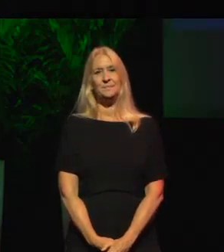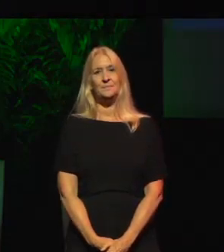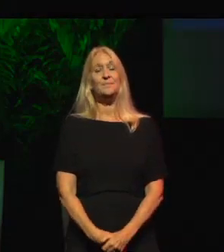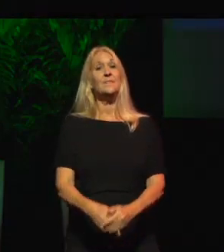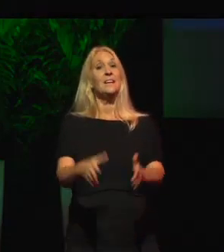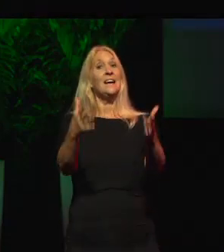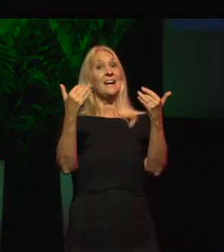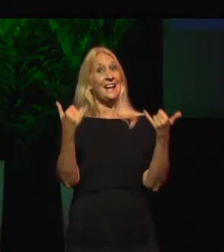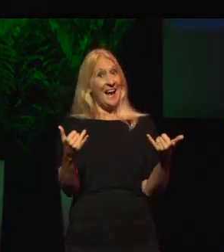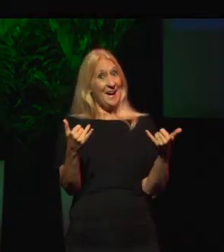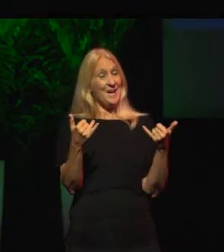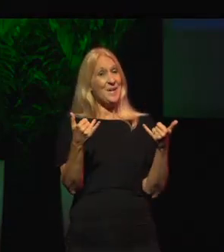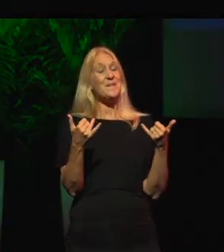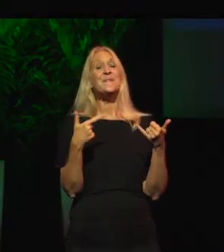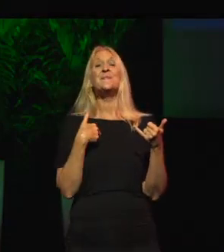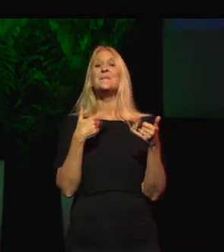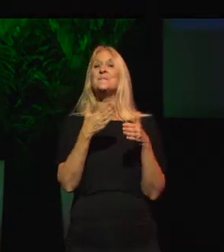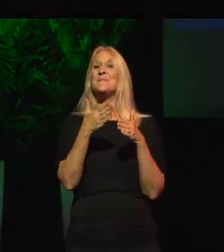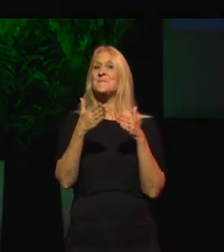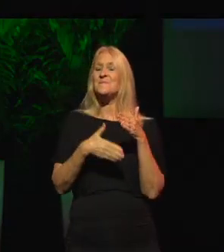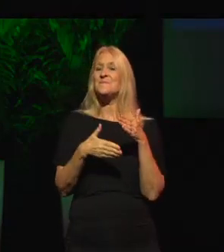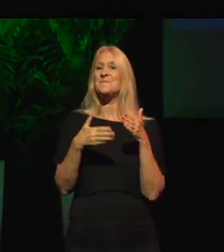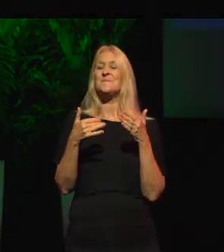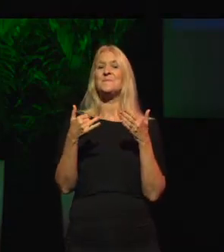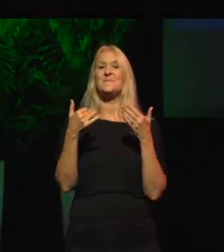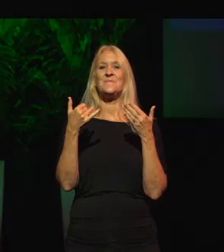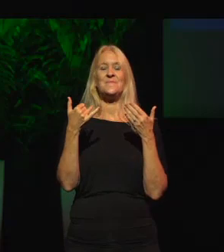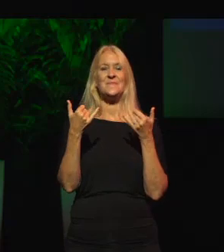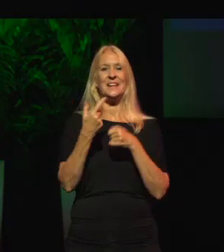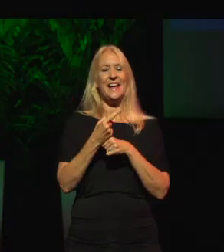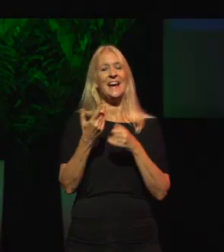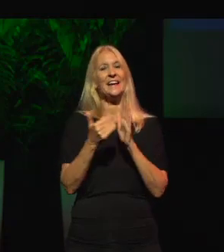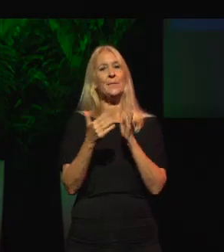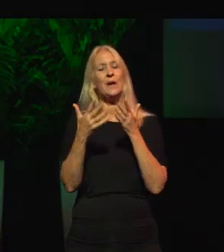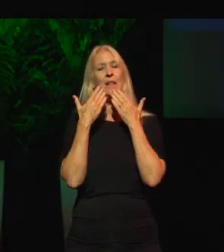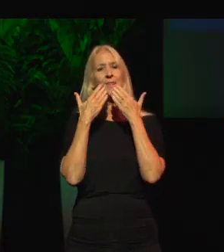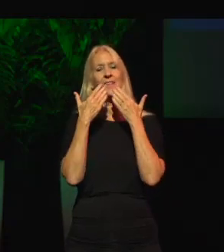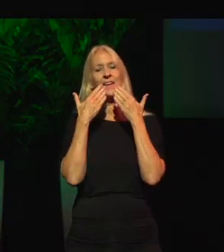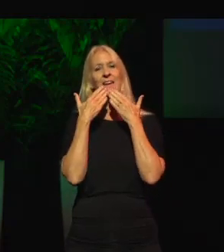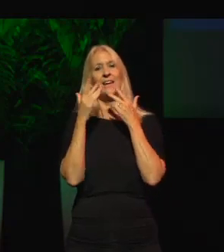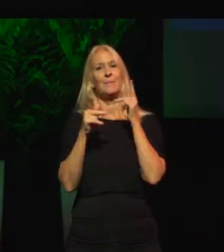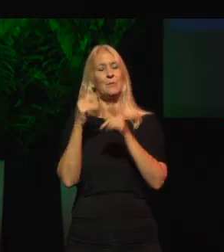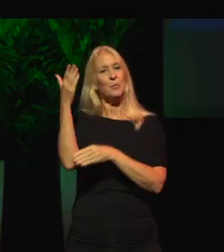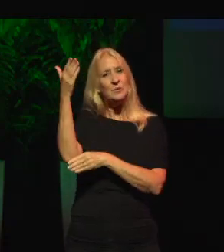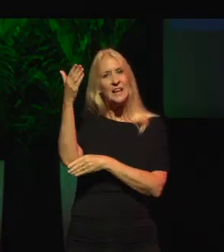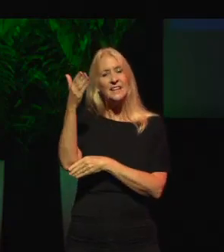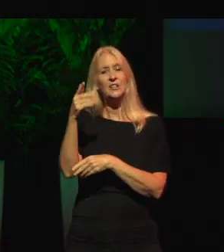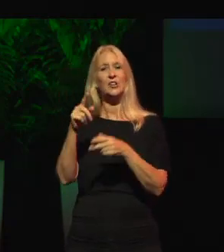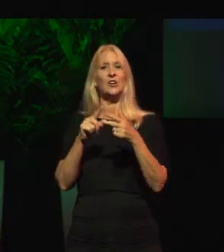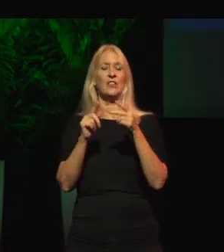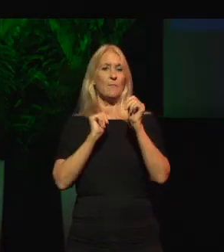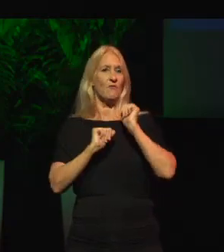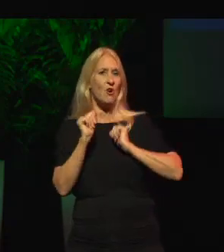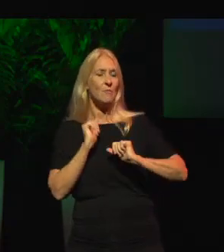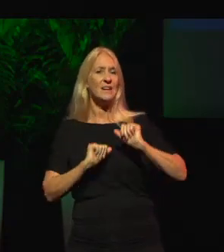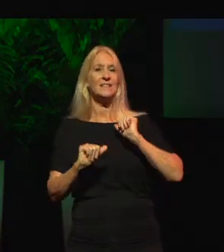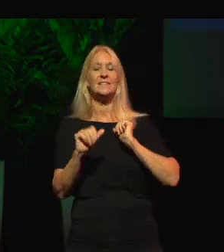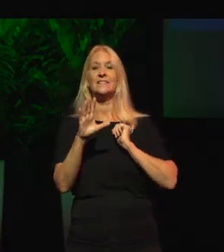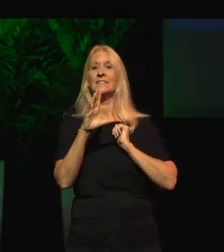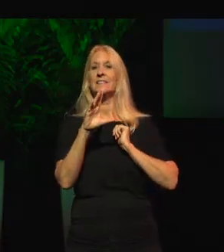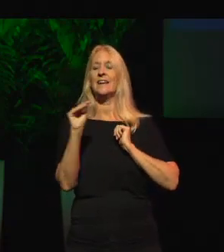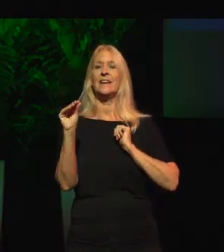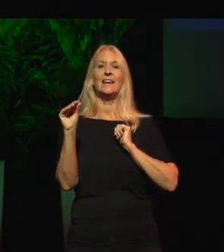And now, in closing today, I want to again start by thanking all of the presenters and the performers, and certainly our